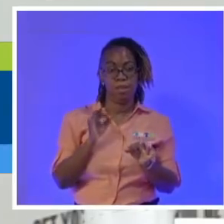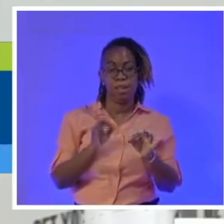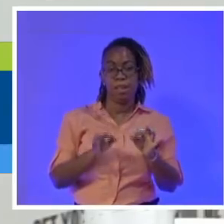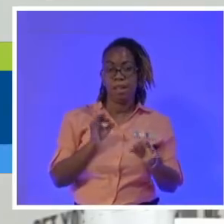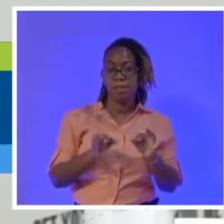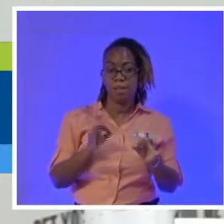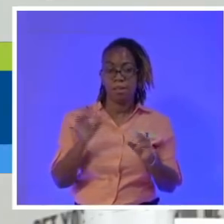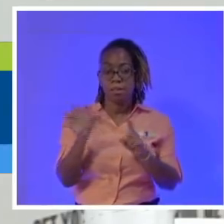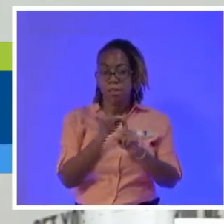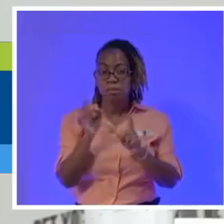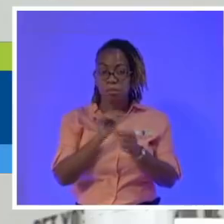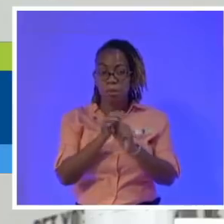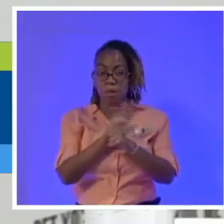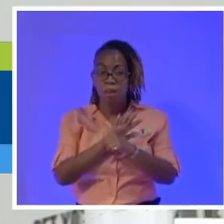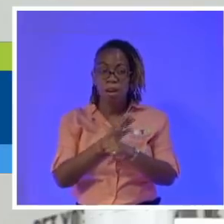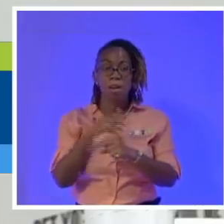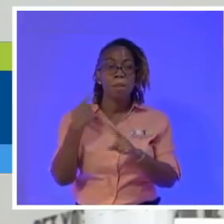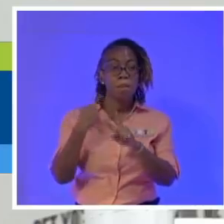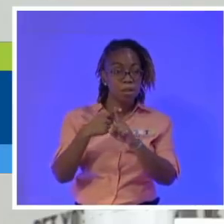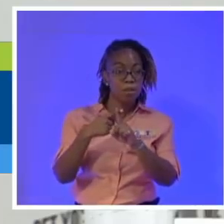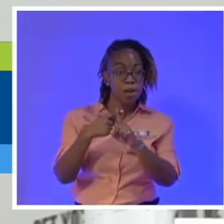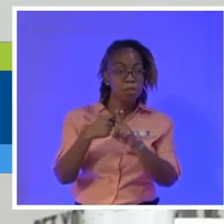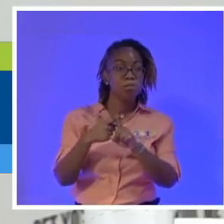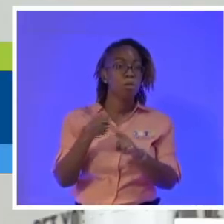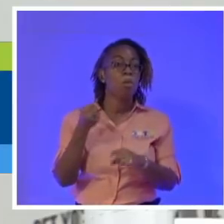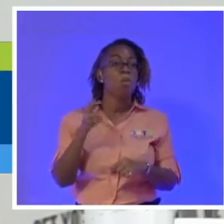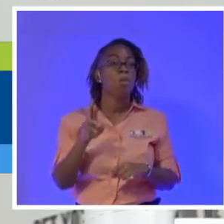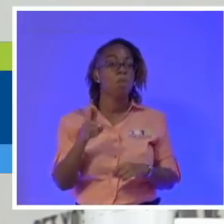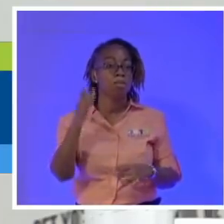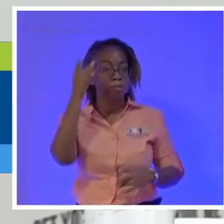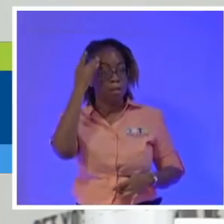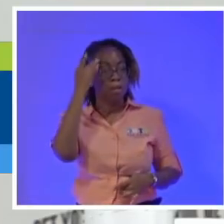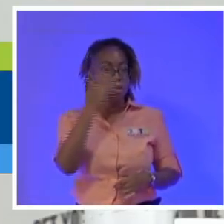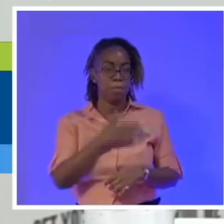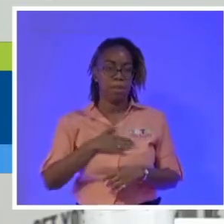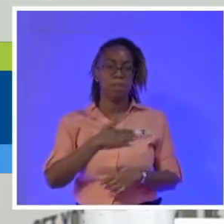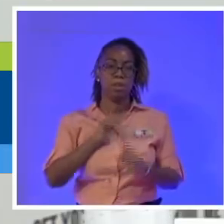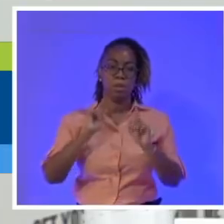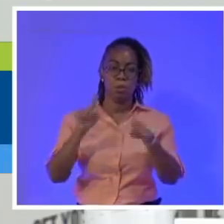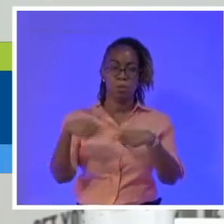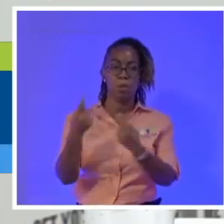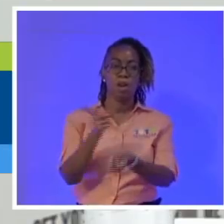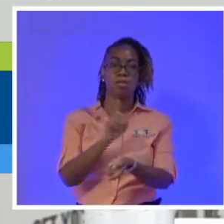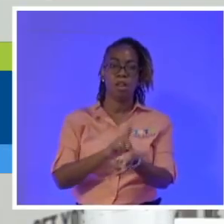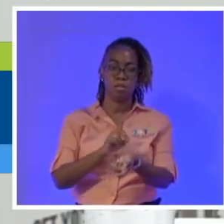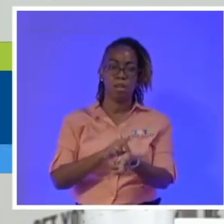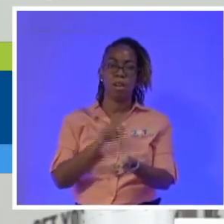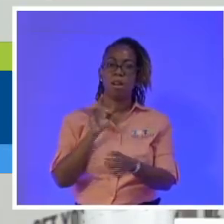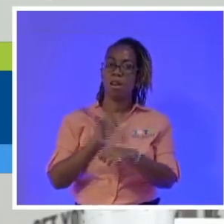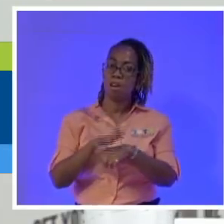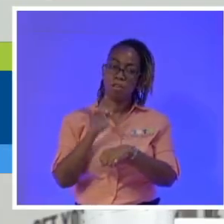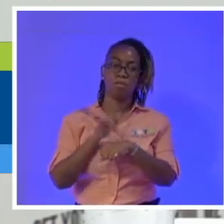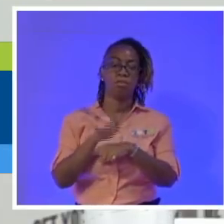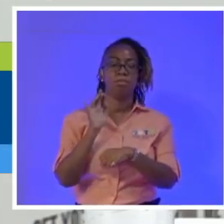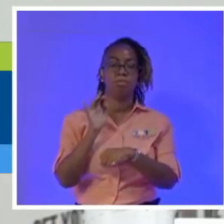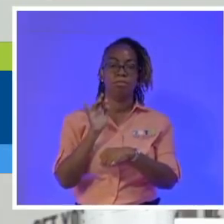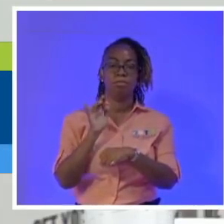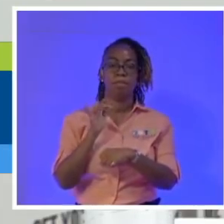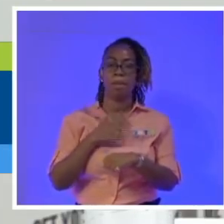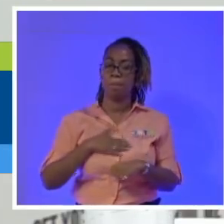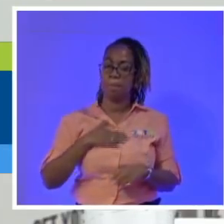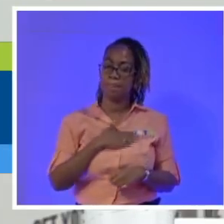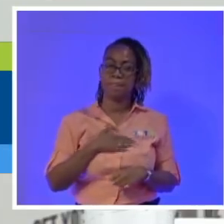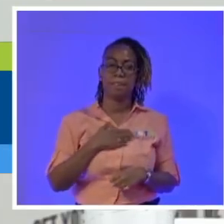have COVID-19 symptoms, please seek medical attention early and please desist from